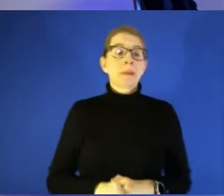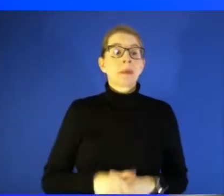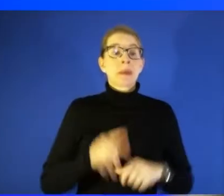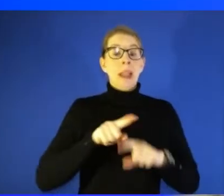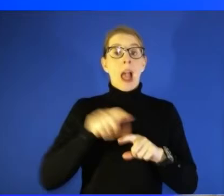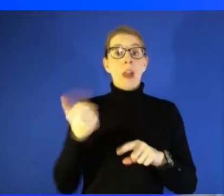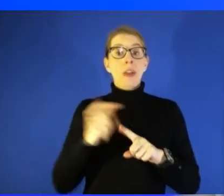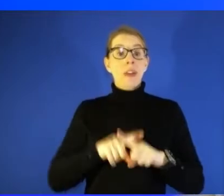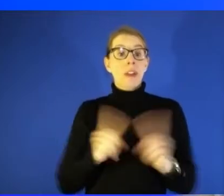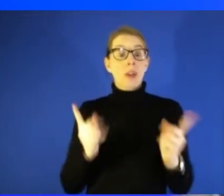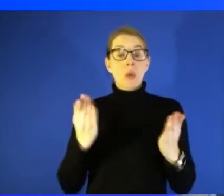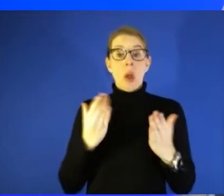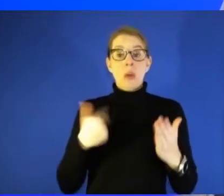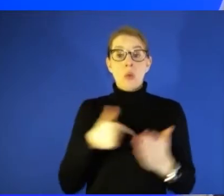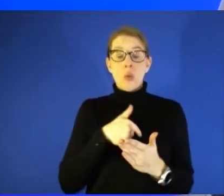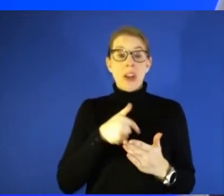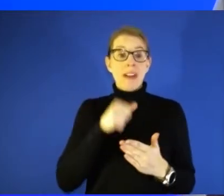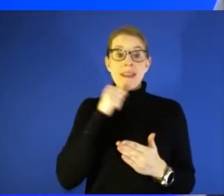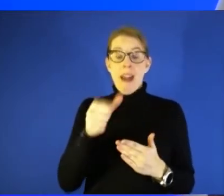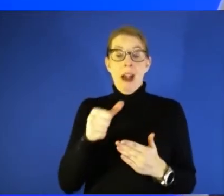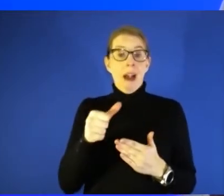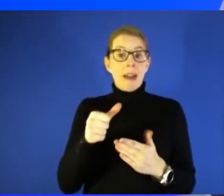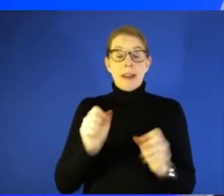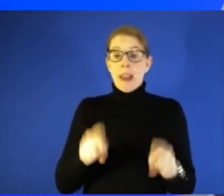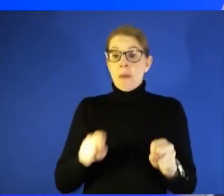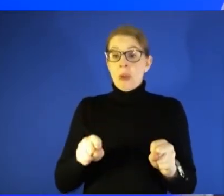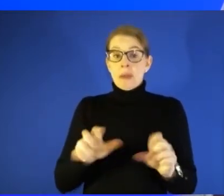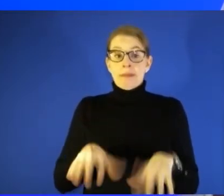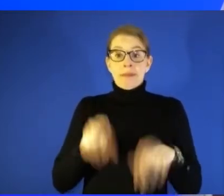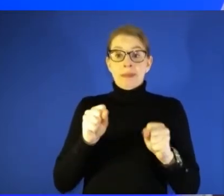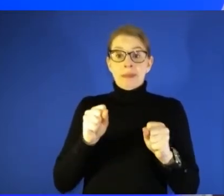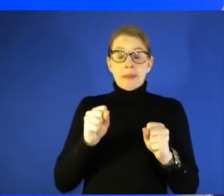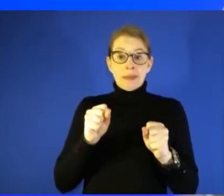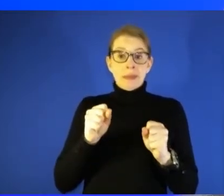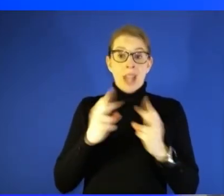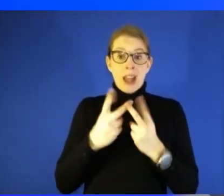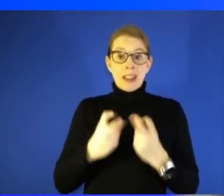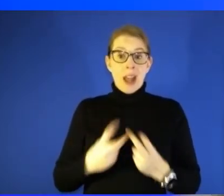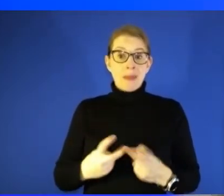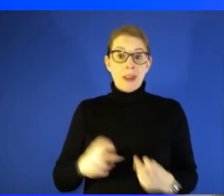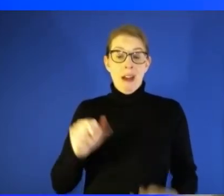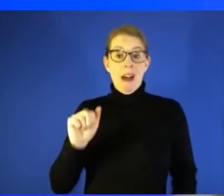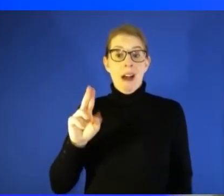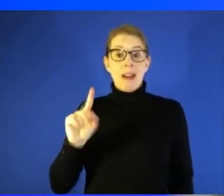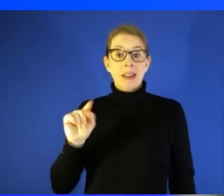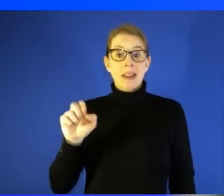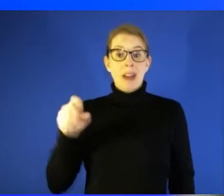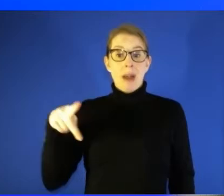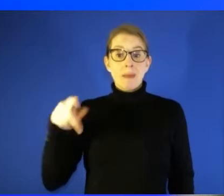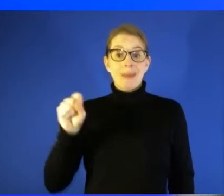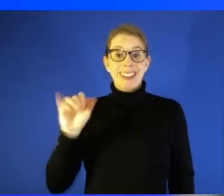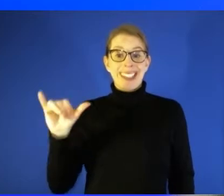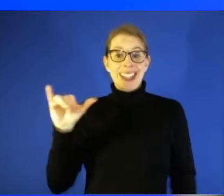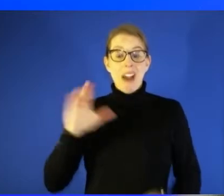not equipped to do autopsies on COVID patients, and so patients who die of